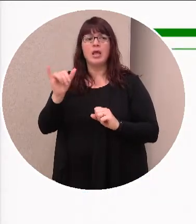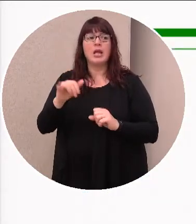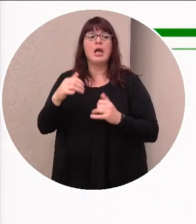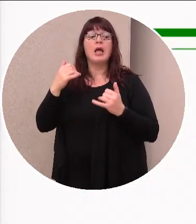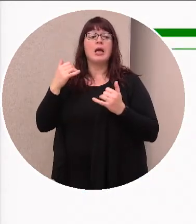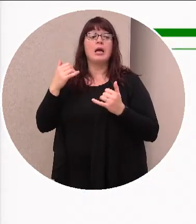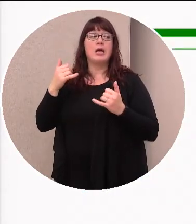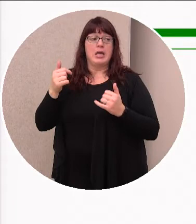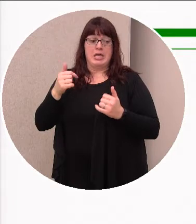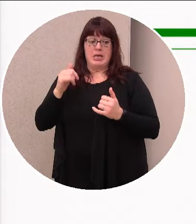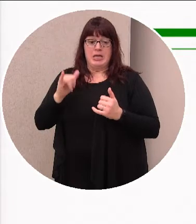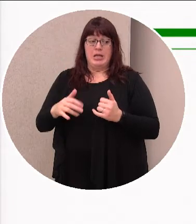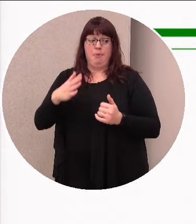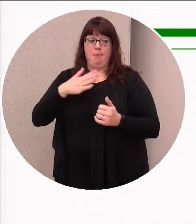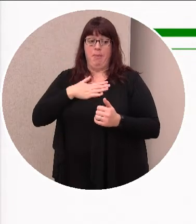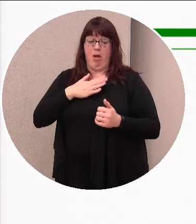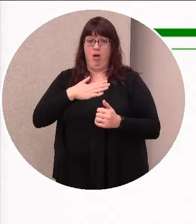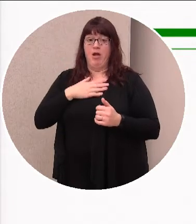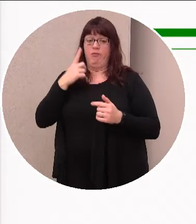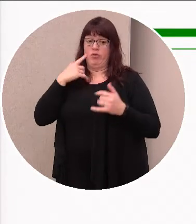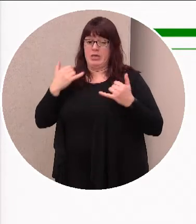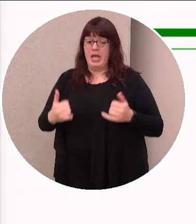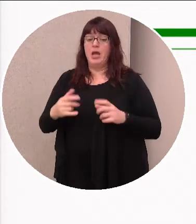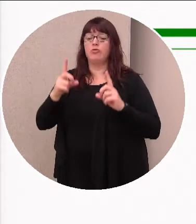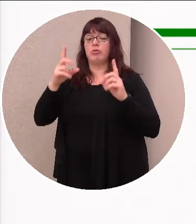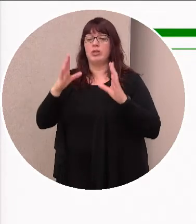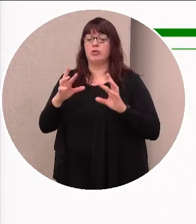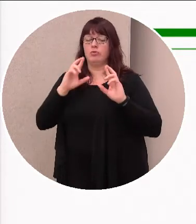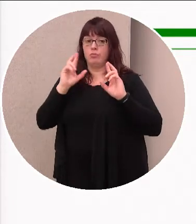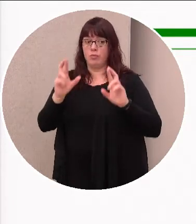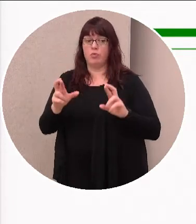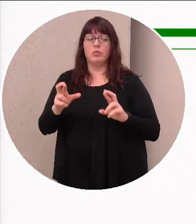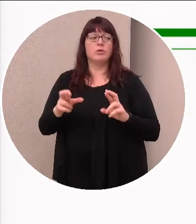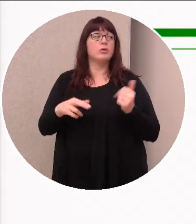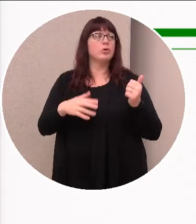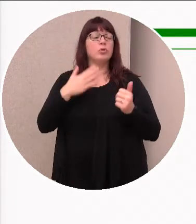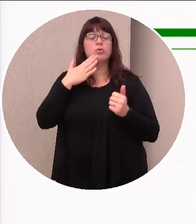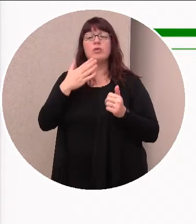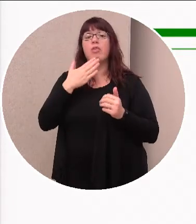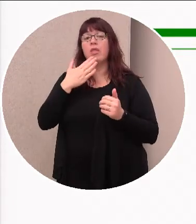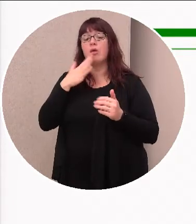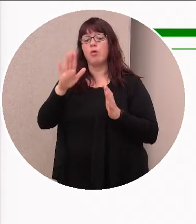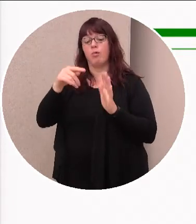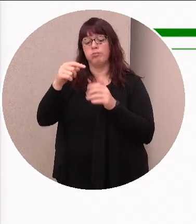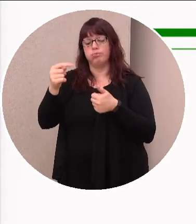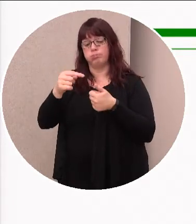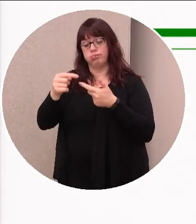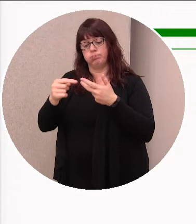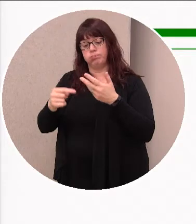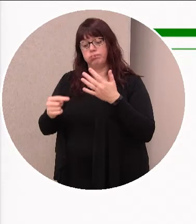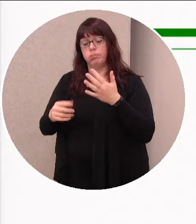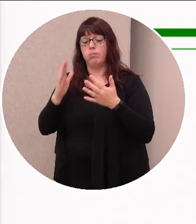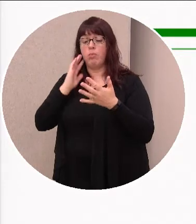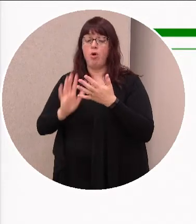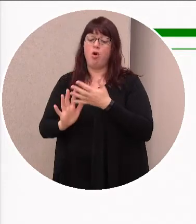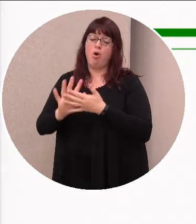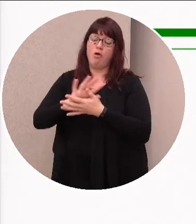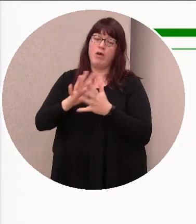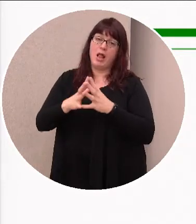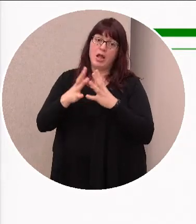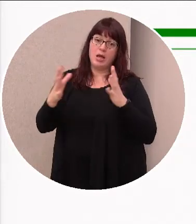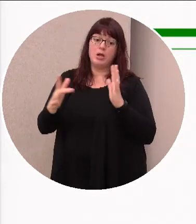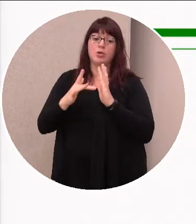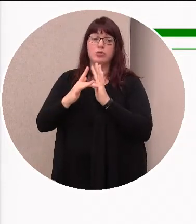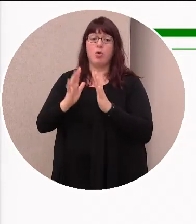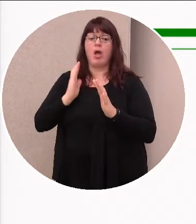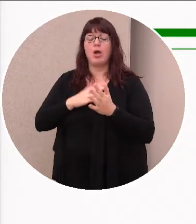Chair, that is the Director's report. Yep. Thank you, Tony, for the detail of the report, and obviously it covers a wide spectrum, and I think it reflects the nature of